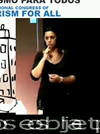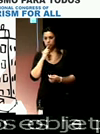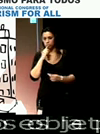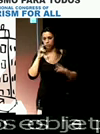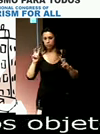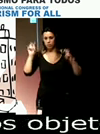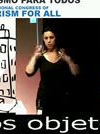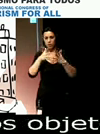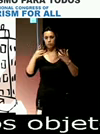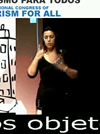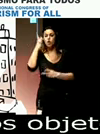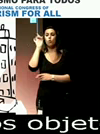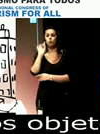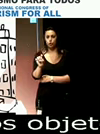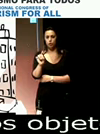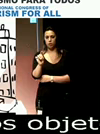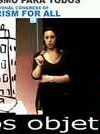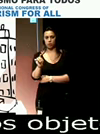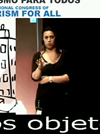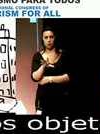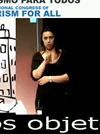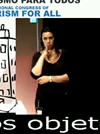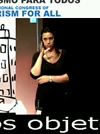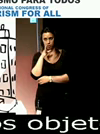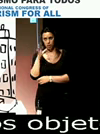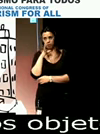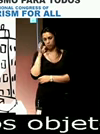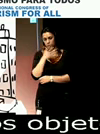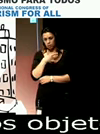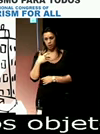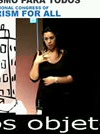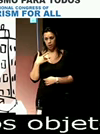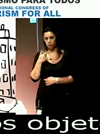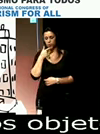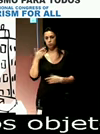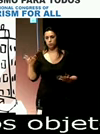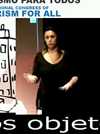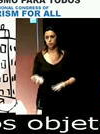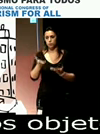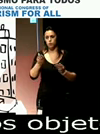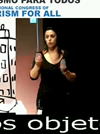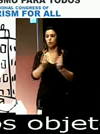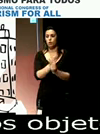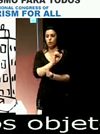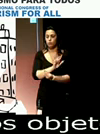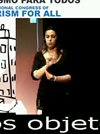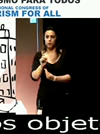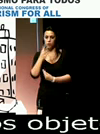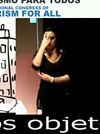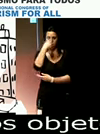we want to take you with along as a blind person. And I said, like, I don't want to be taken along by you